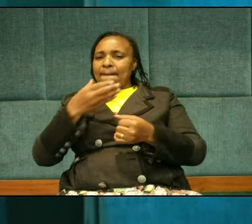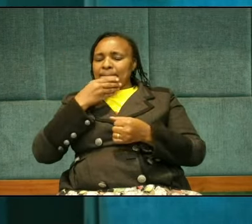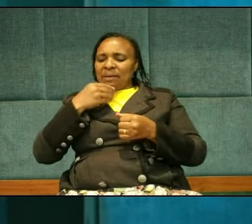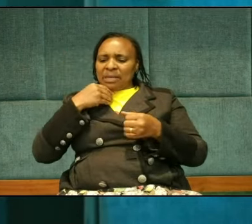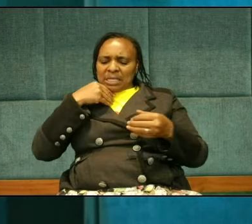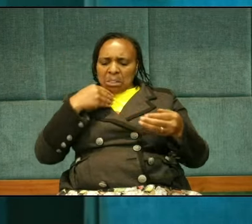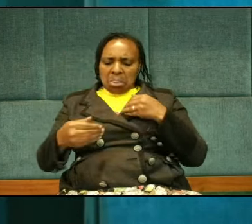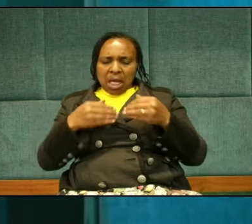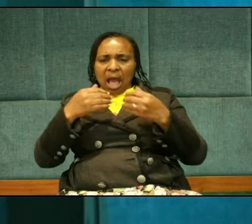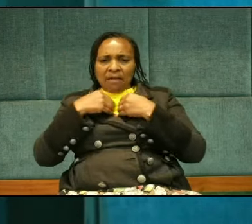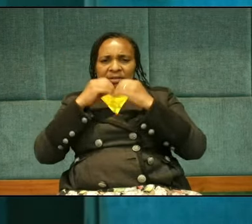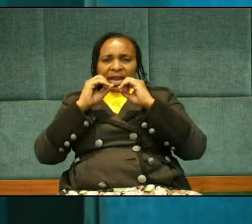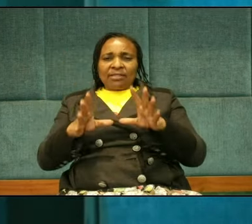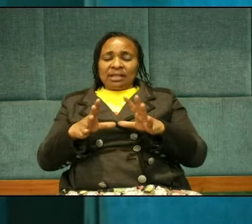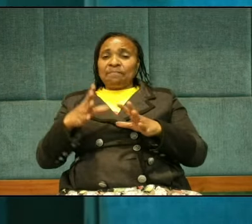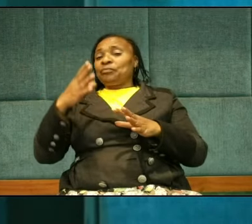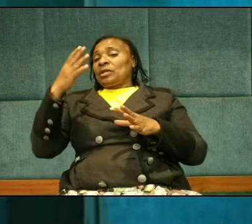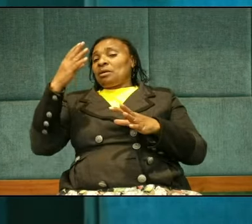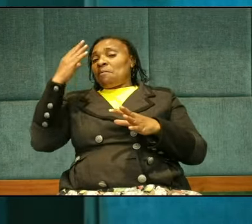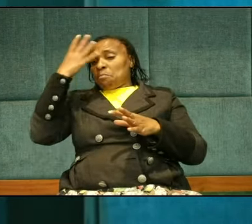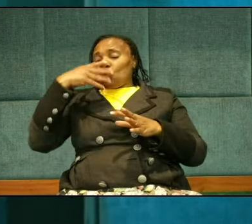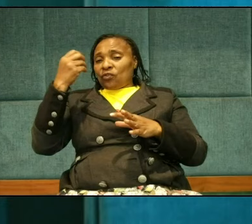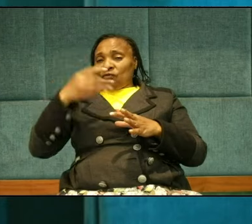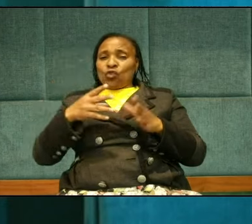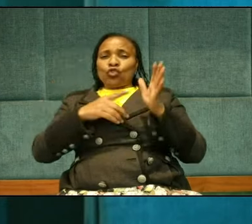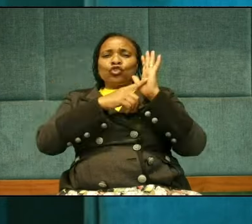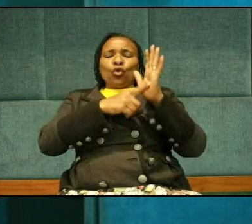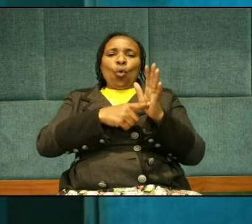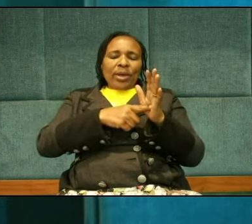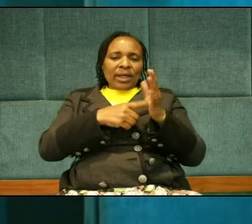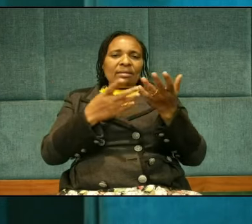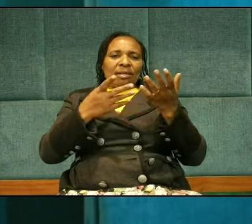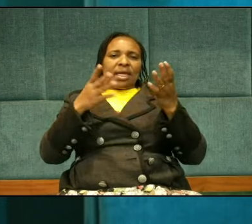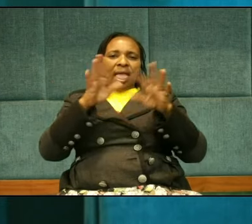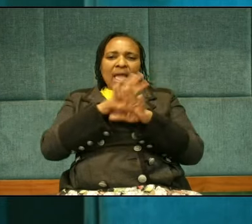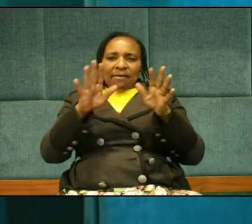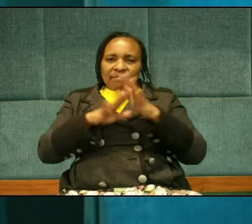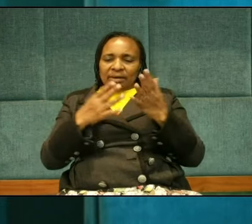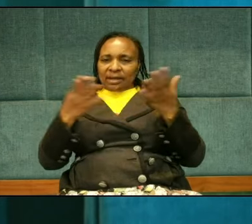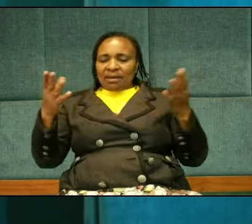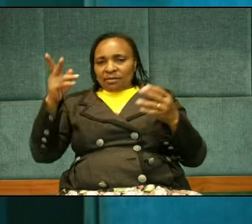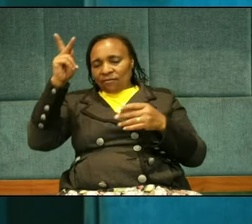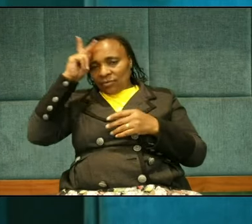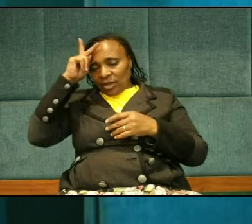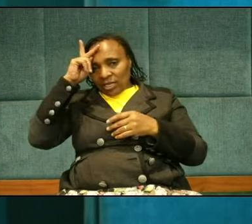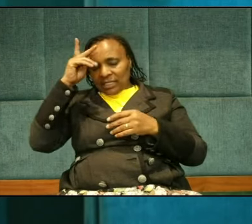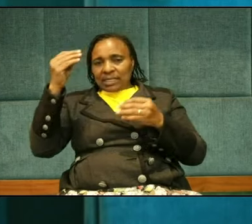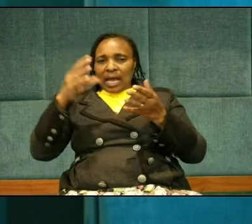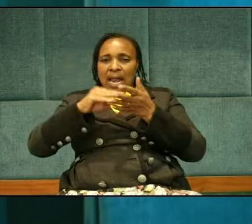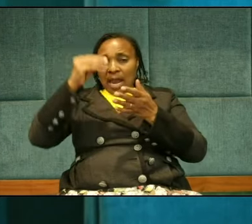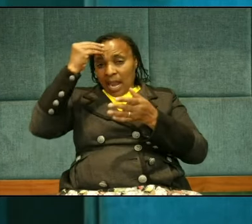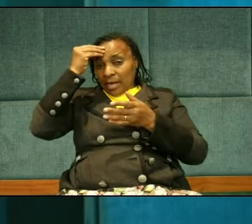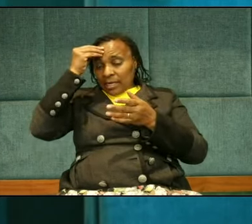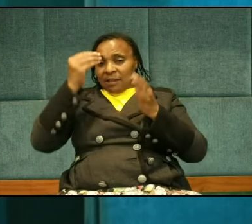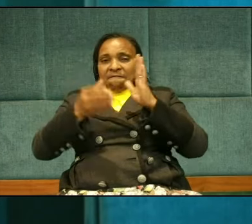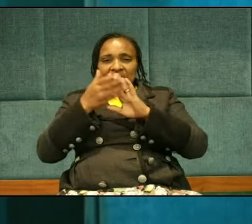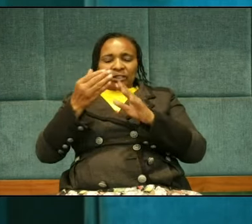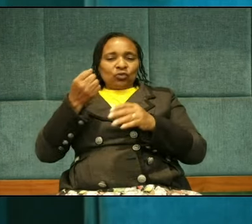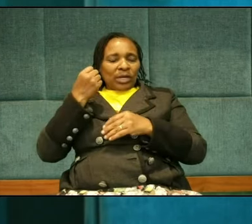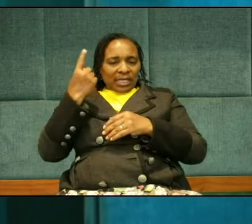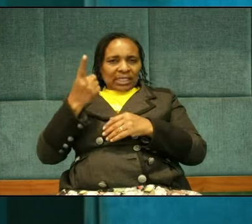physical defect, handsome, showing aptitude for every kind of learning, well informed, quick to